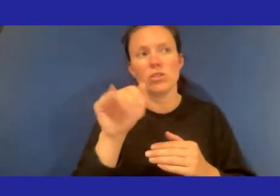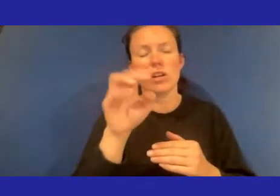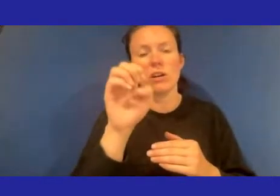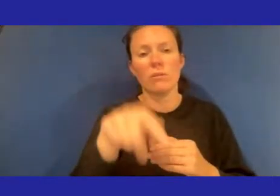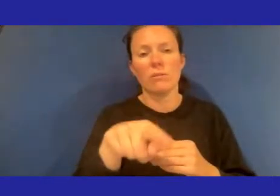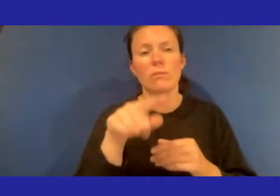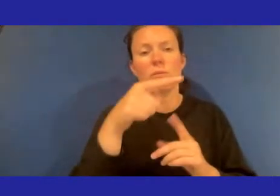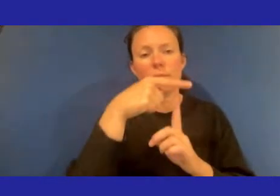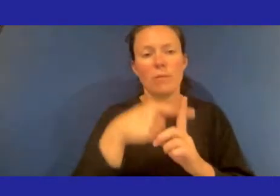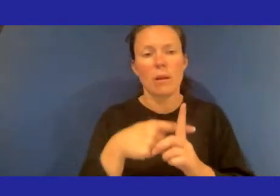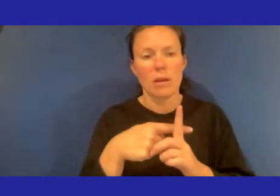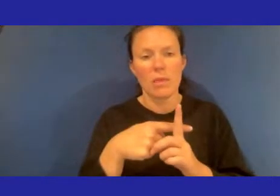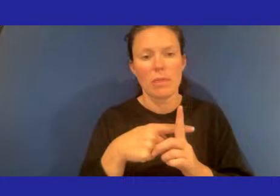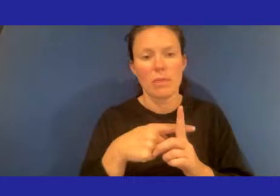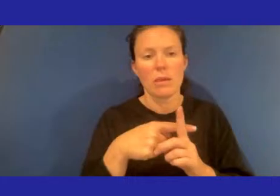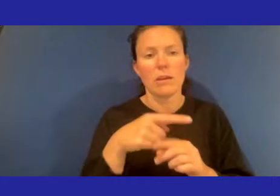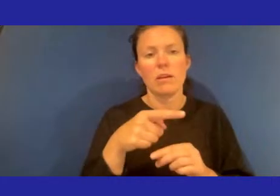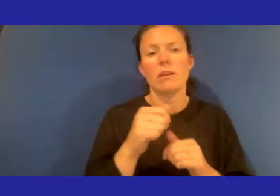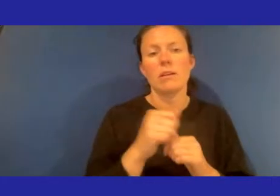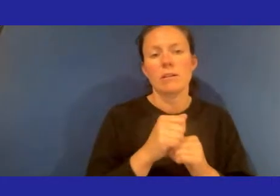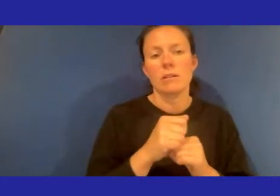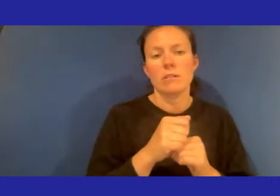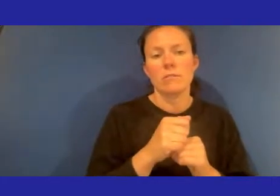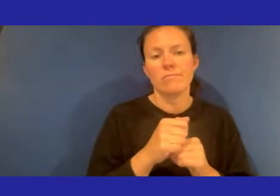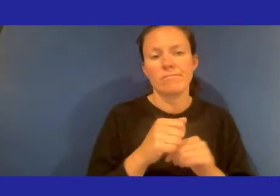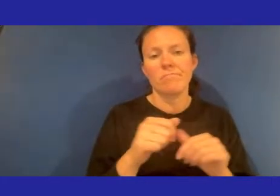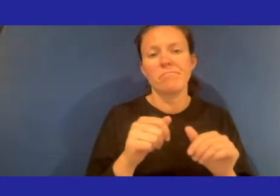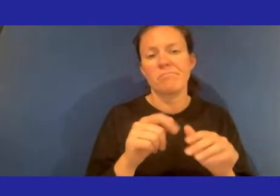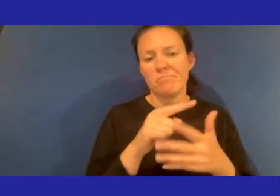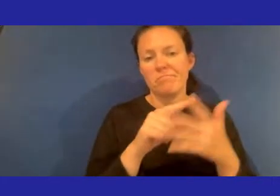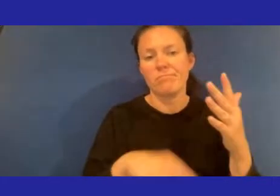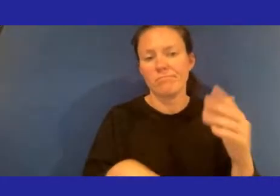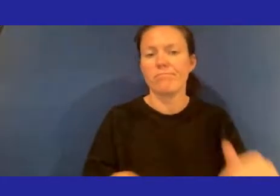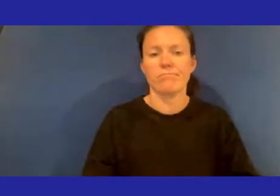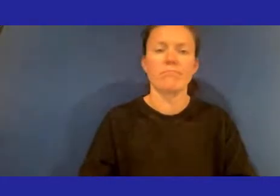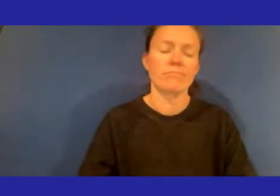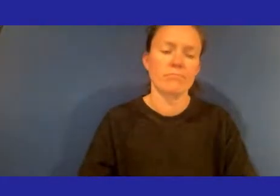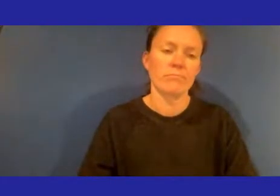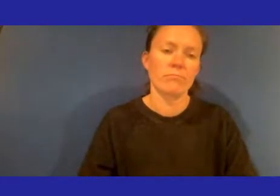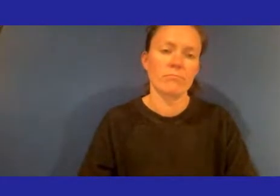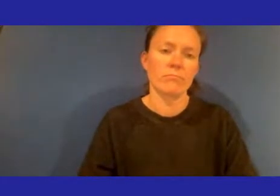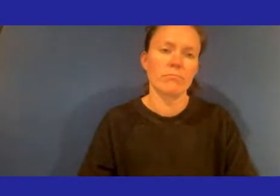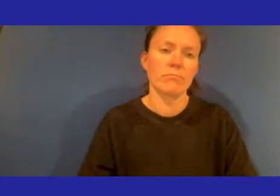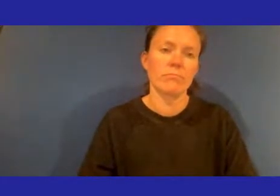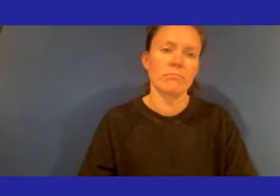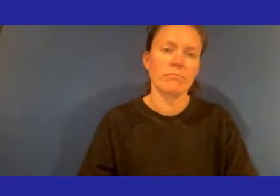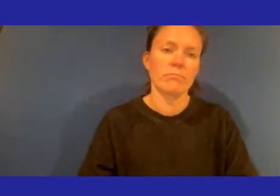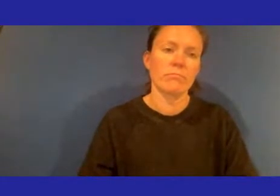Non-Binary People's Day, etc.